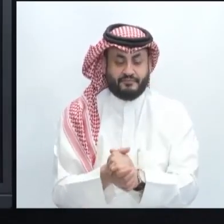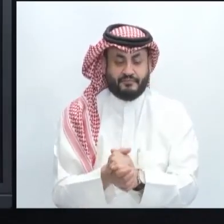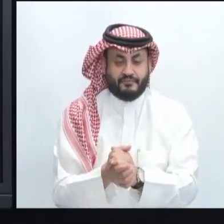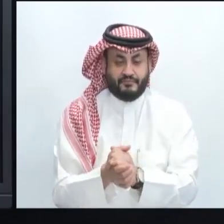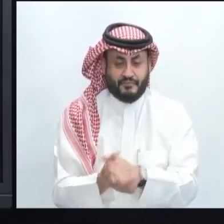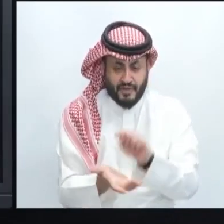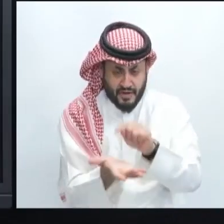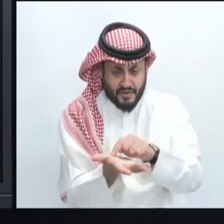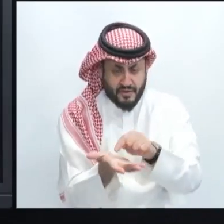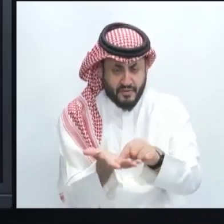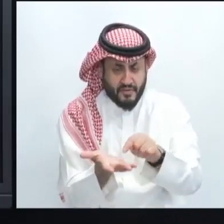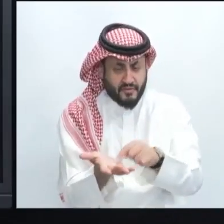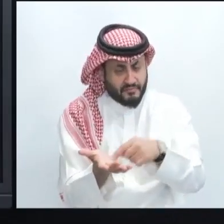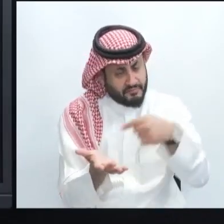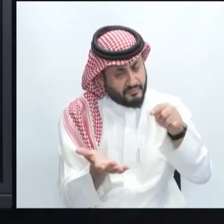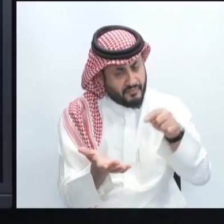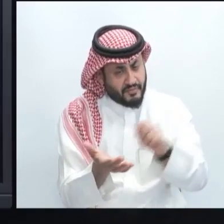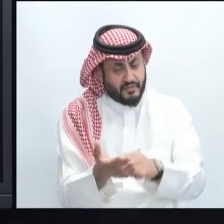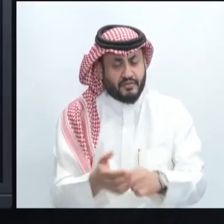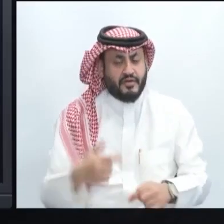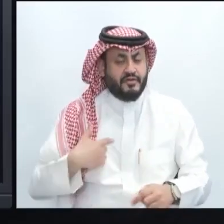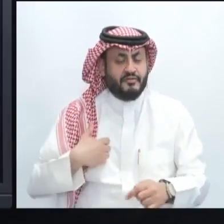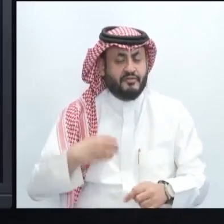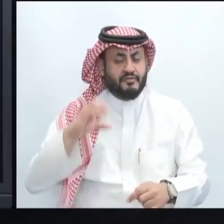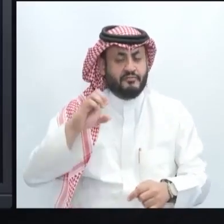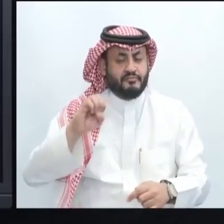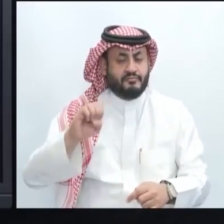count. We can count. And